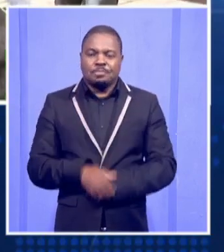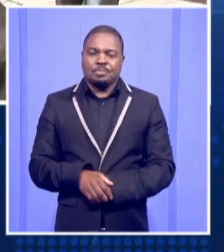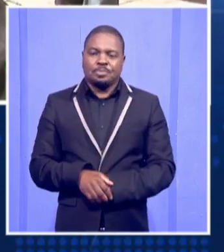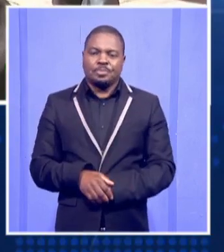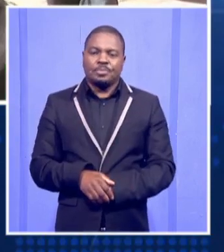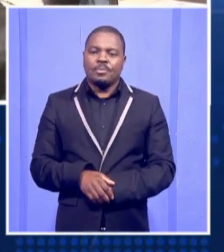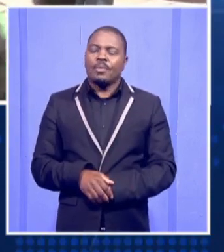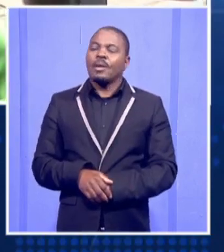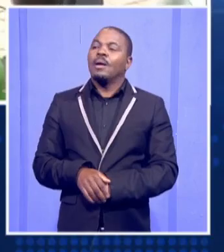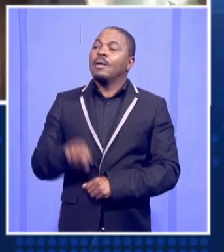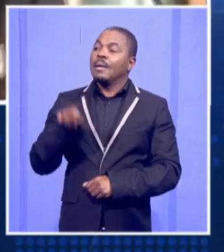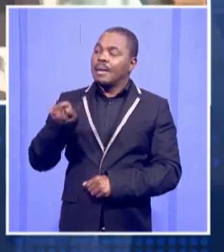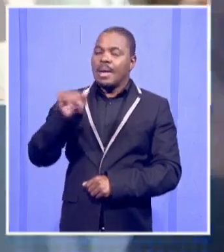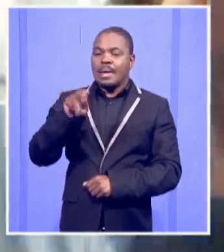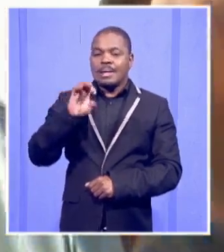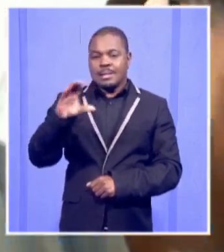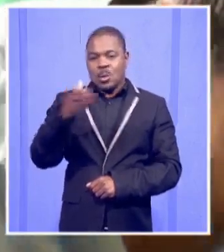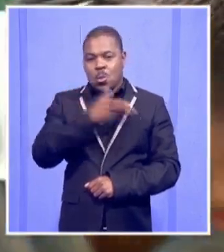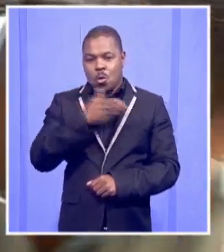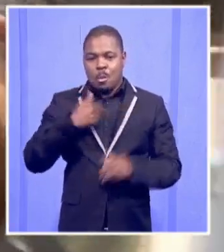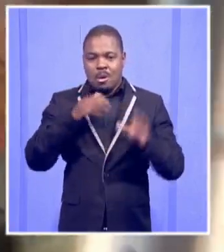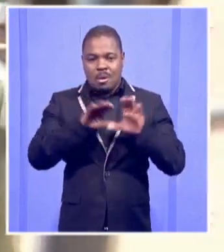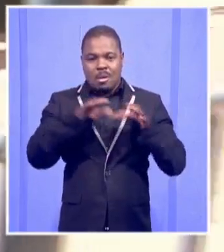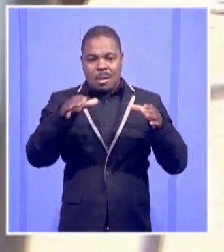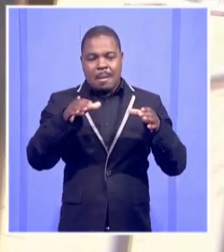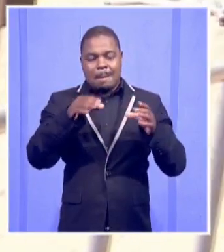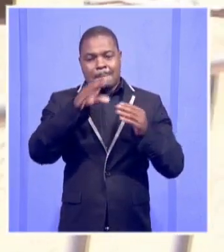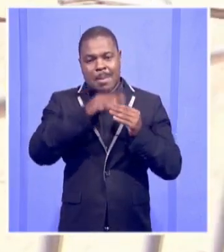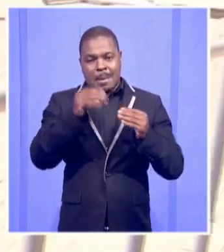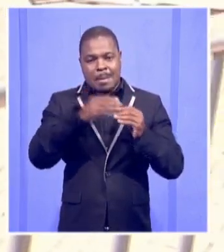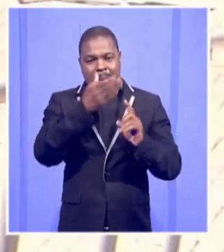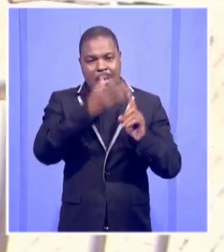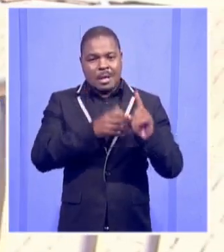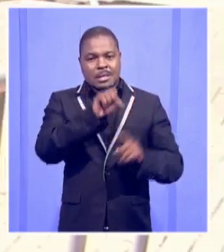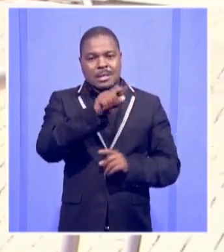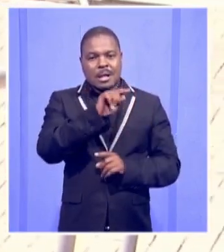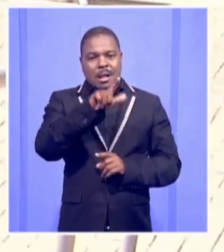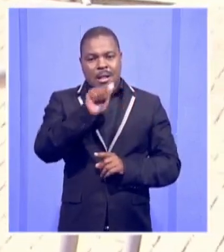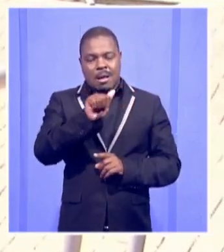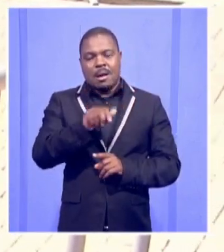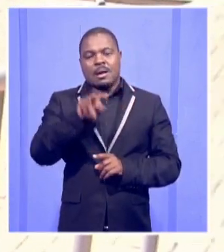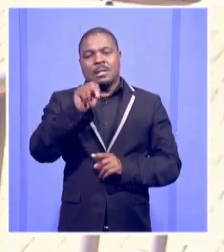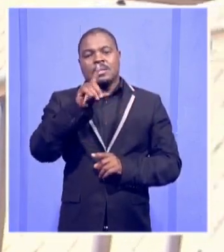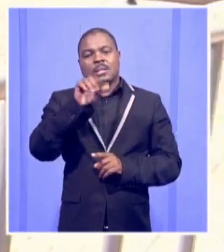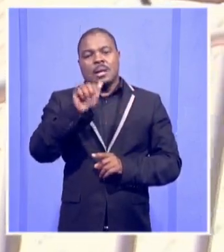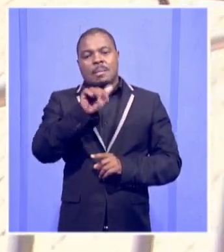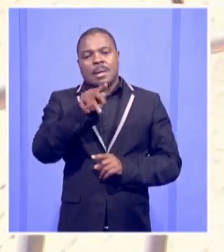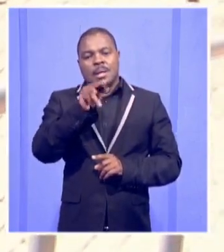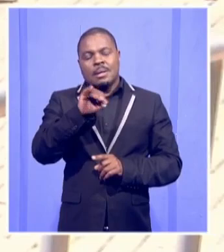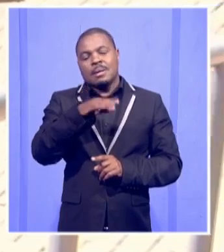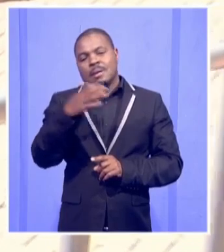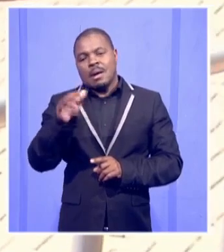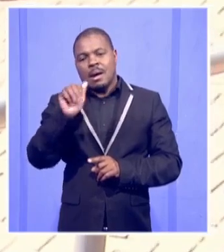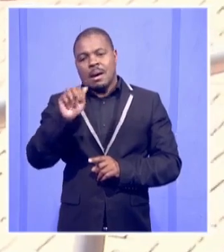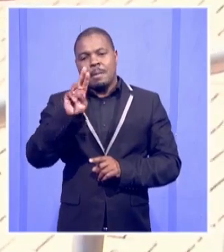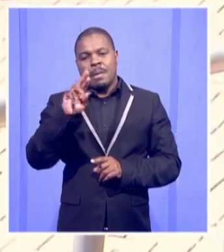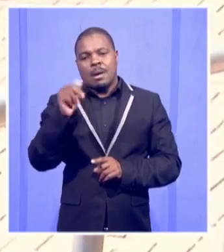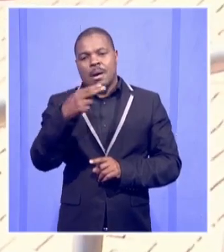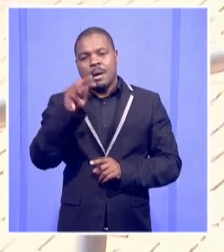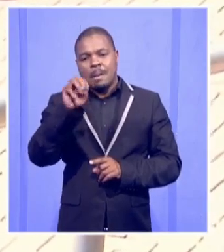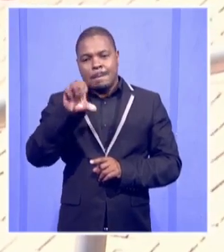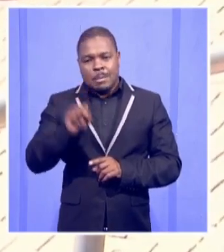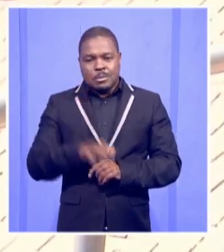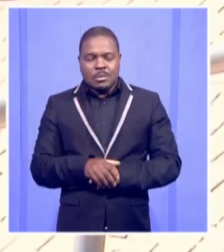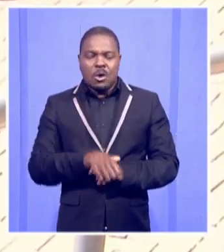much. That is the ANC Womens League member Stella Ndabeni Abrams, just talking about the significance of